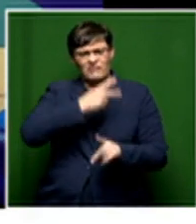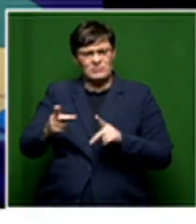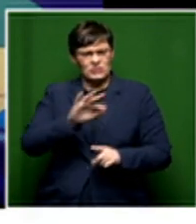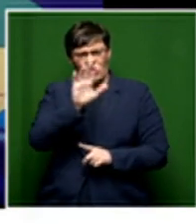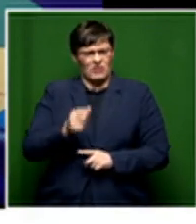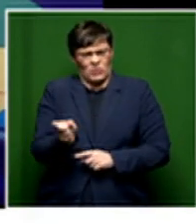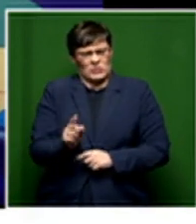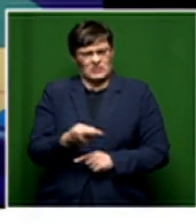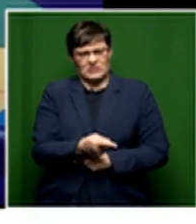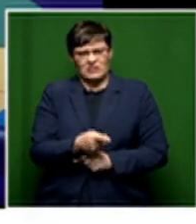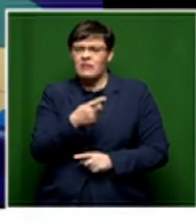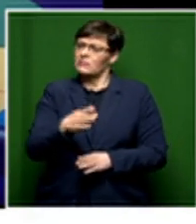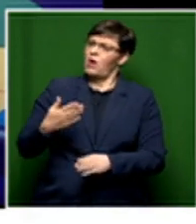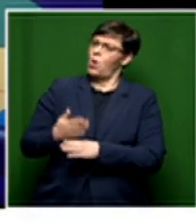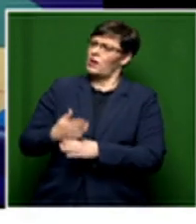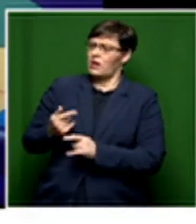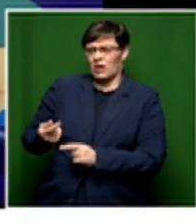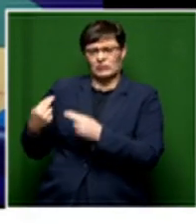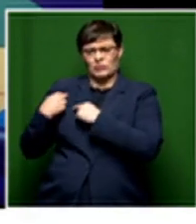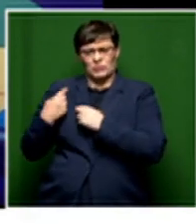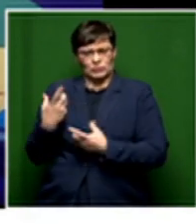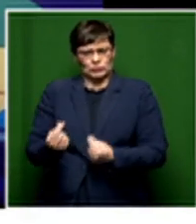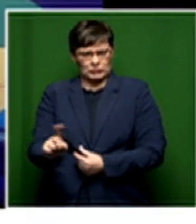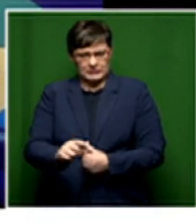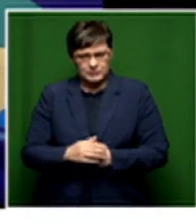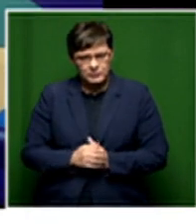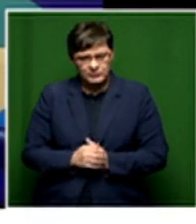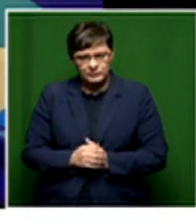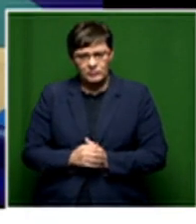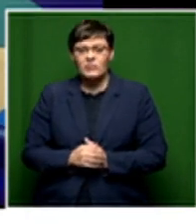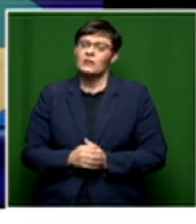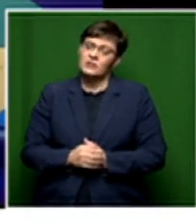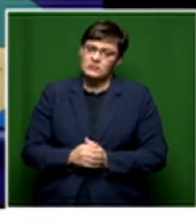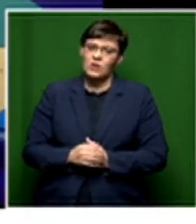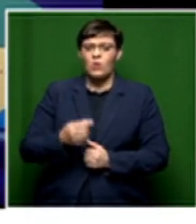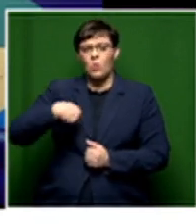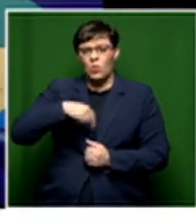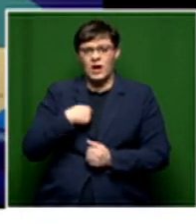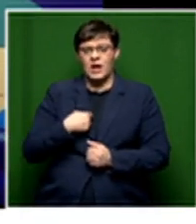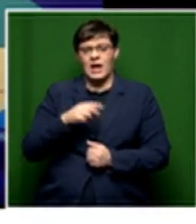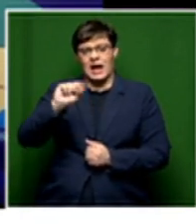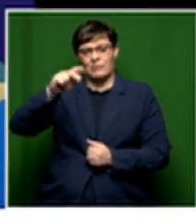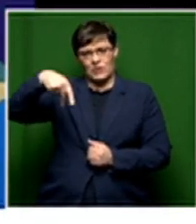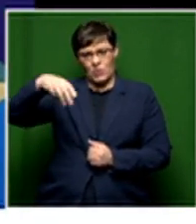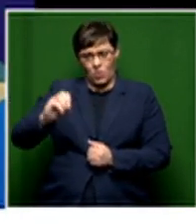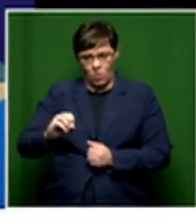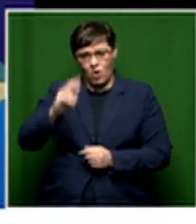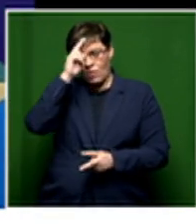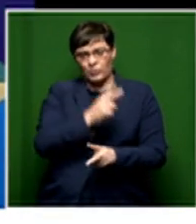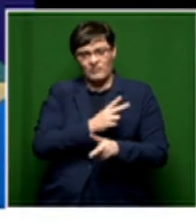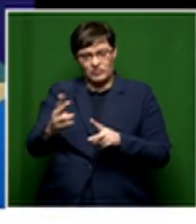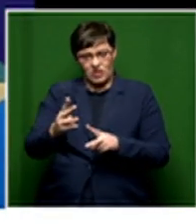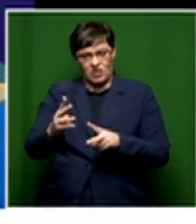and what are the core functions of this organisation? Sure. So essentially we are a non-profit